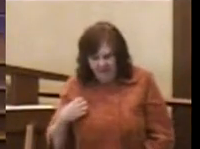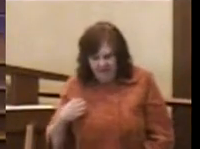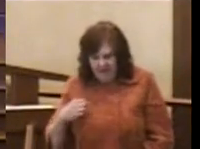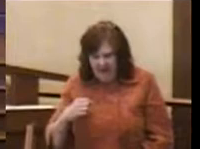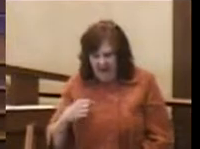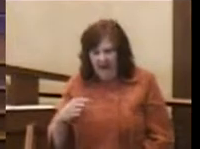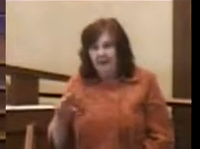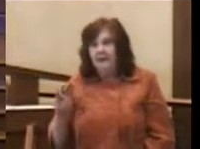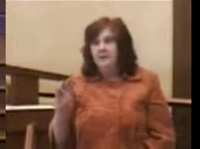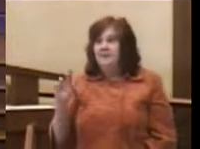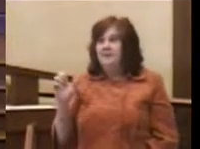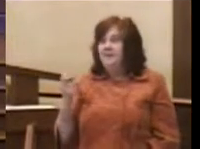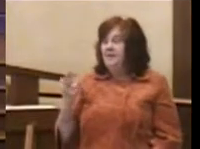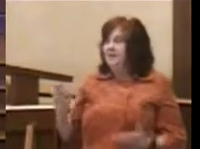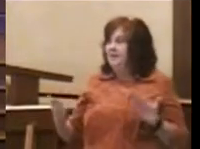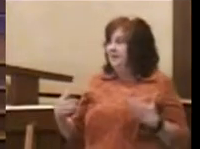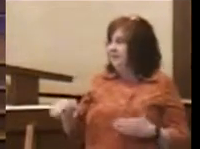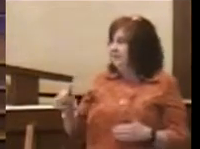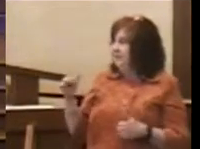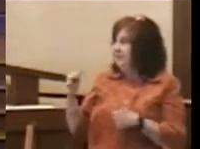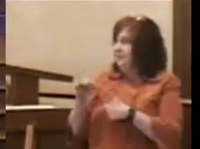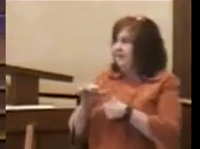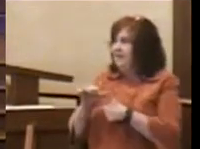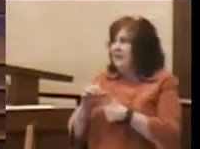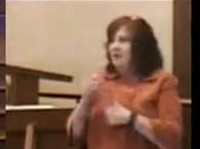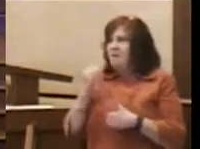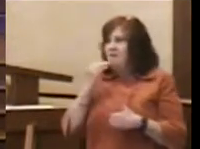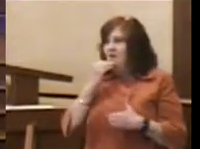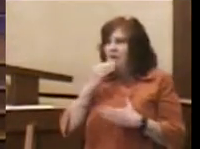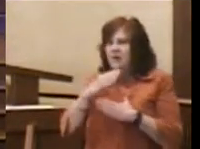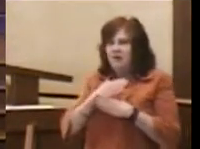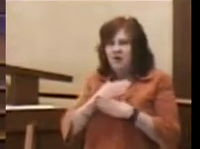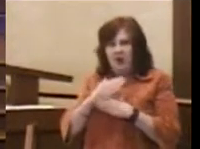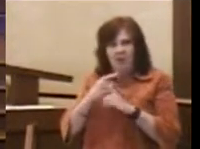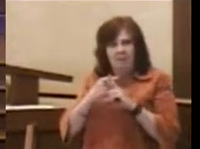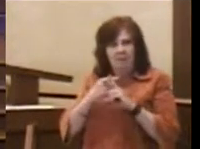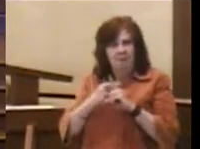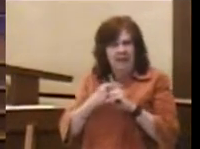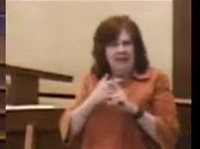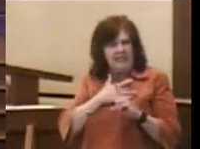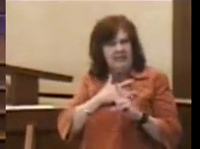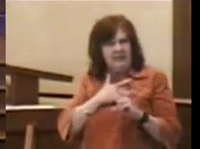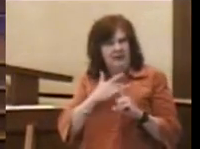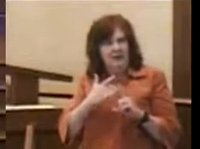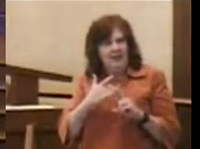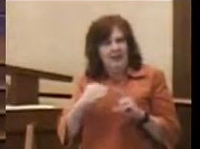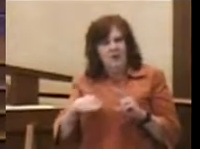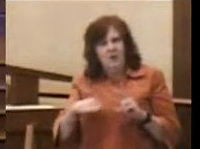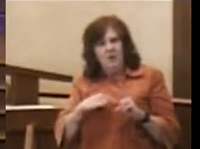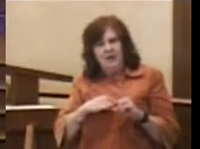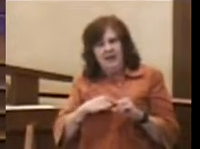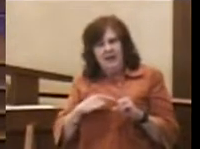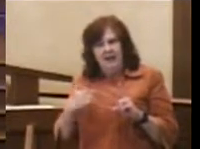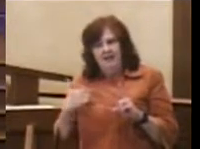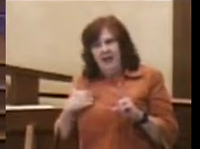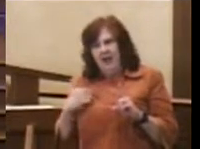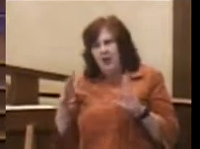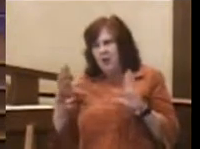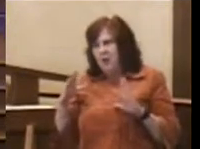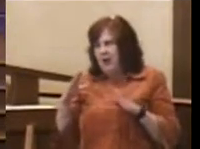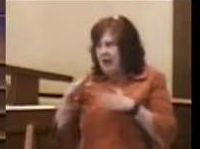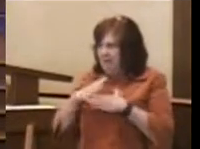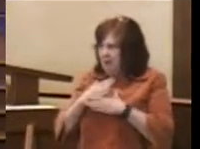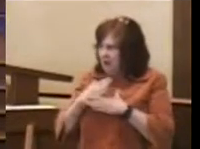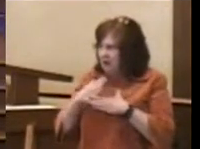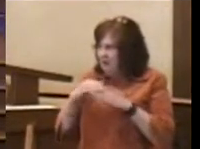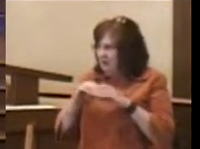March, as you may recall, is Minnesota Food Share Month. And typically, we have had great partnership